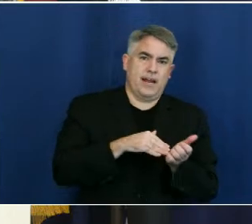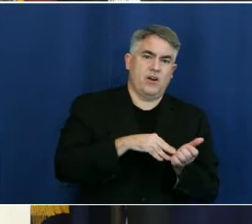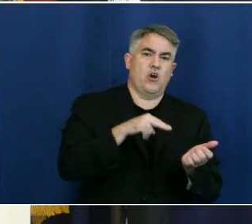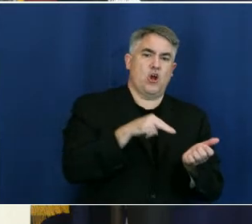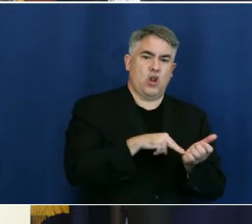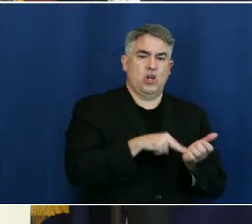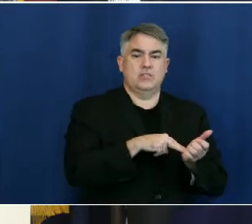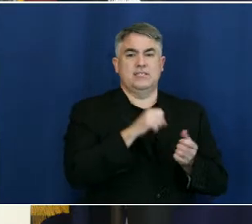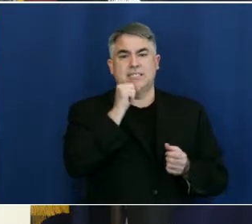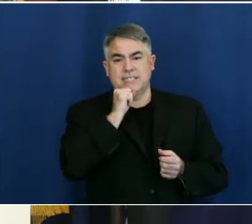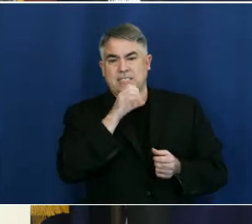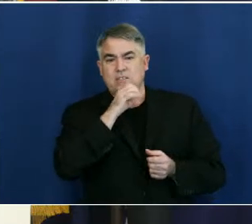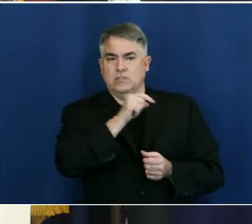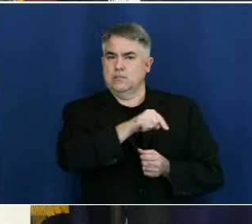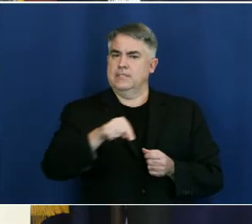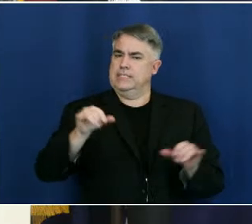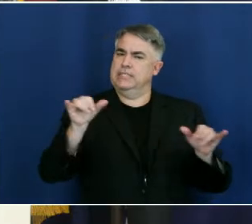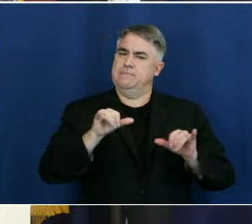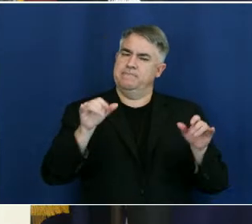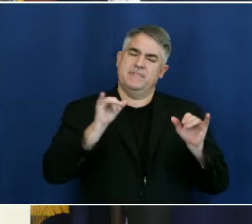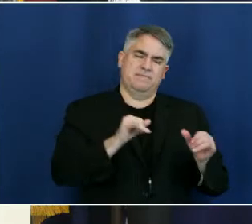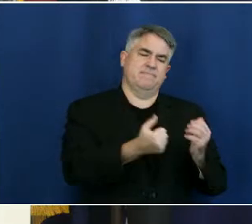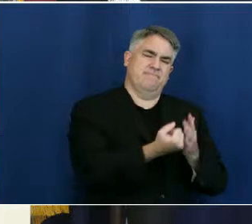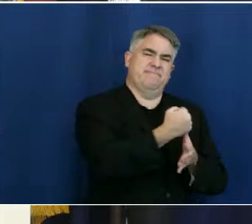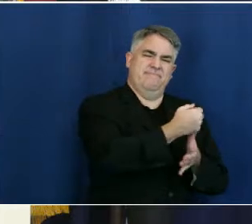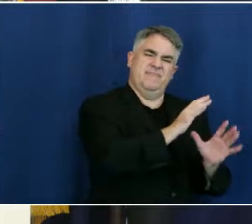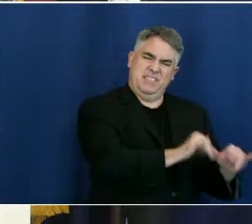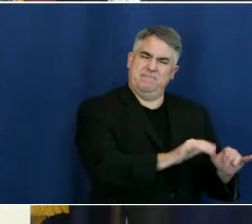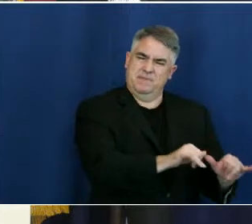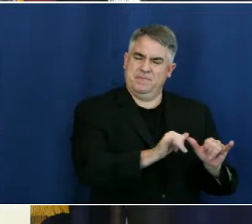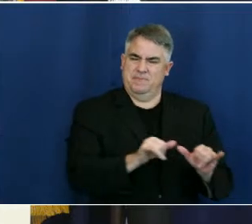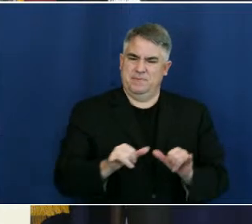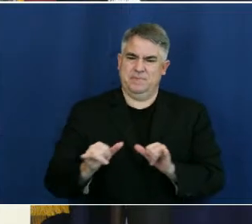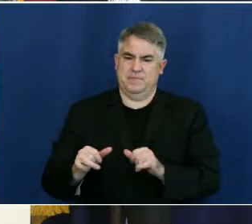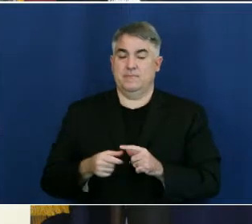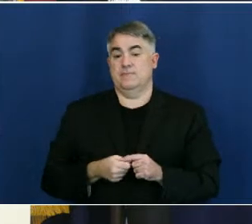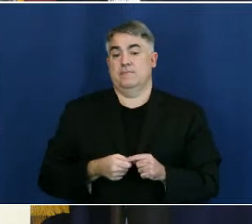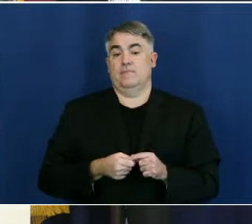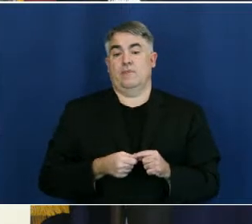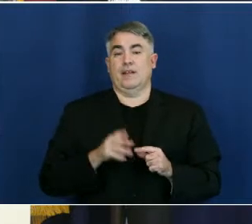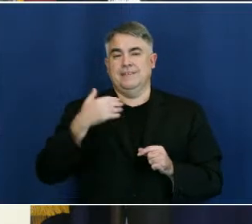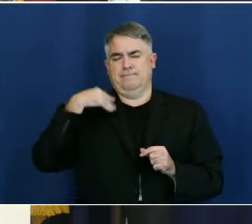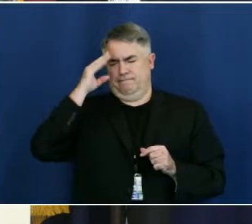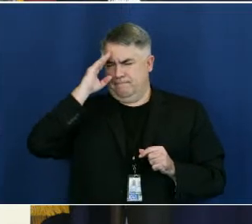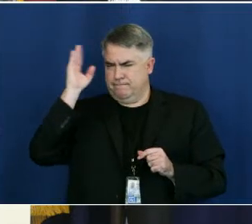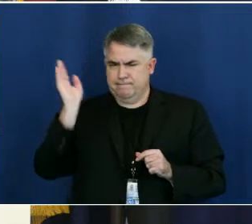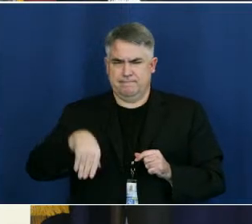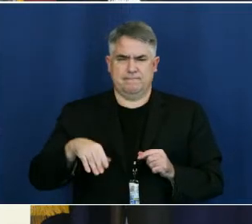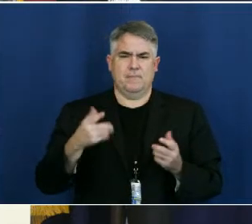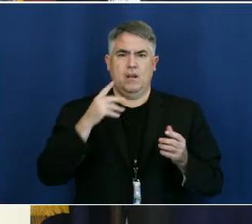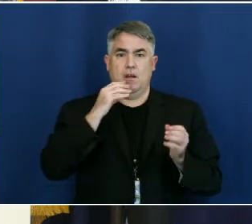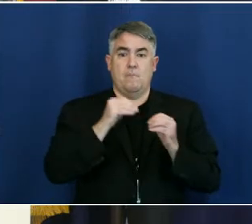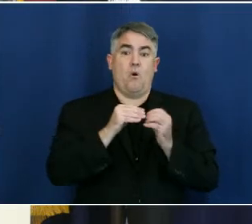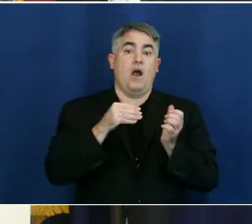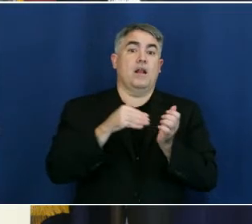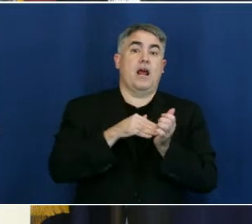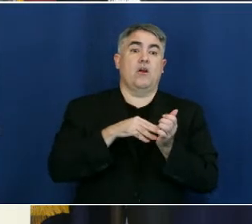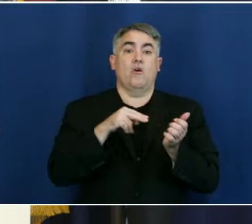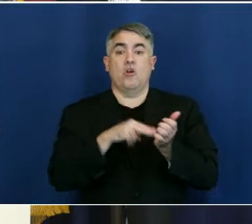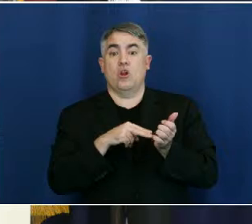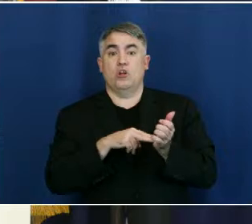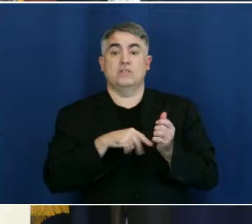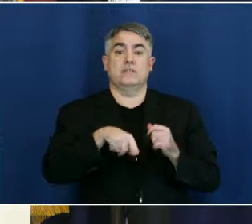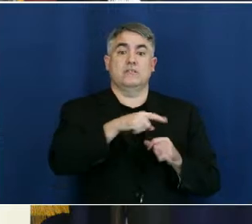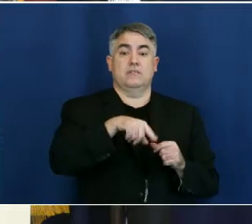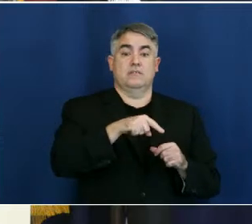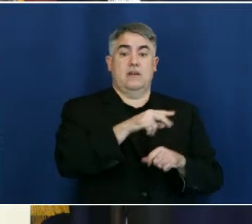a side note, we know we need to make sure we have more representation of communities of color as health workers, doctors, and nurses, and so we will